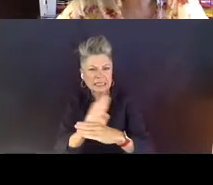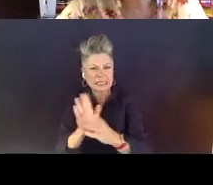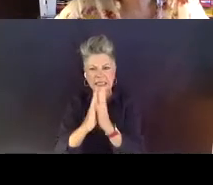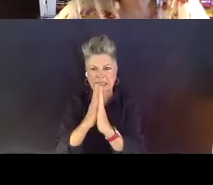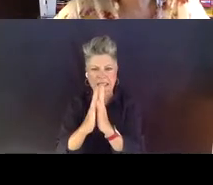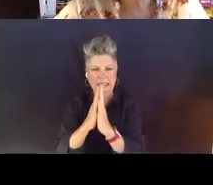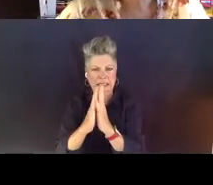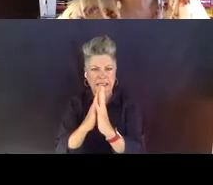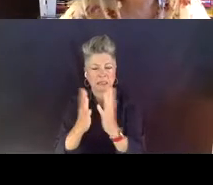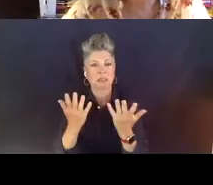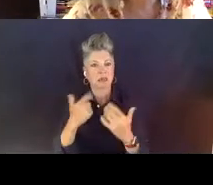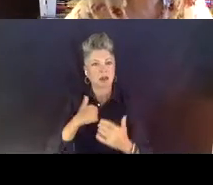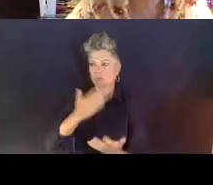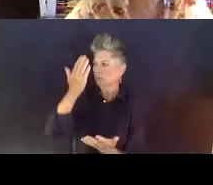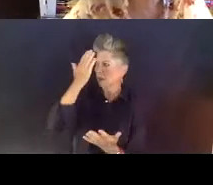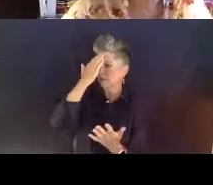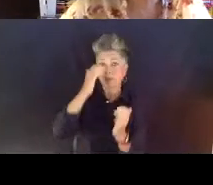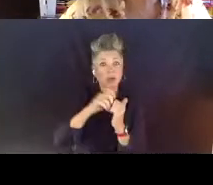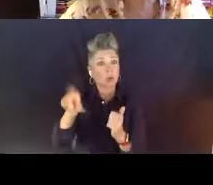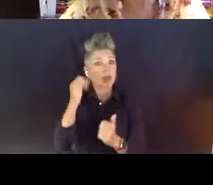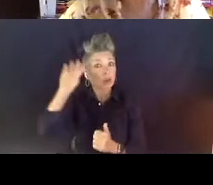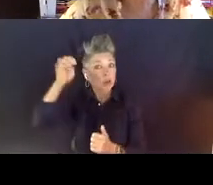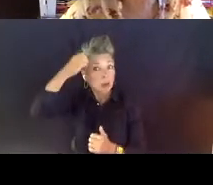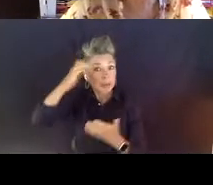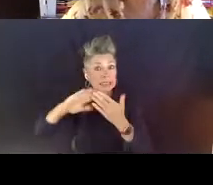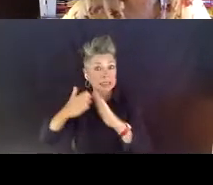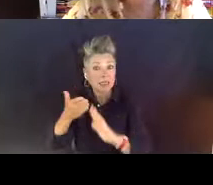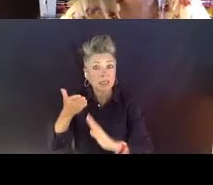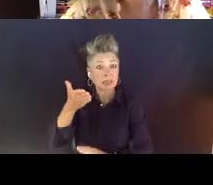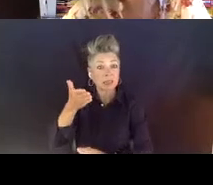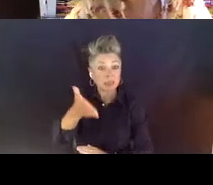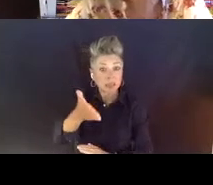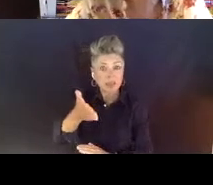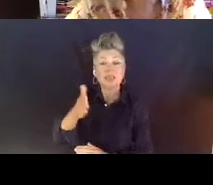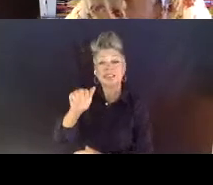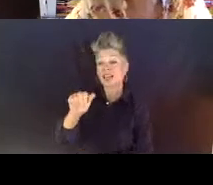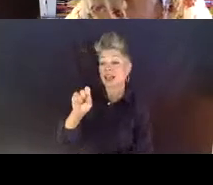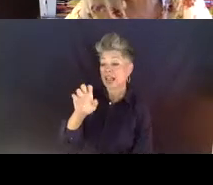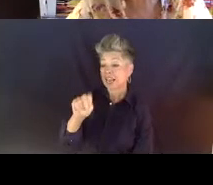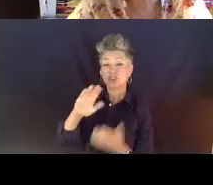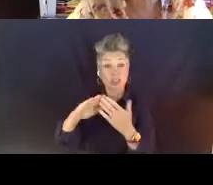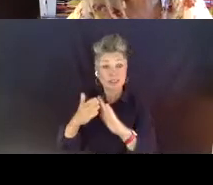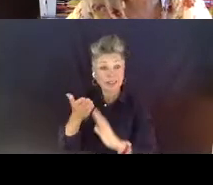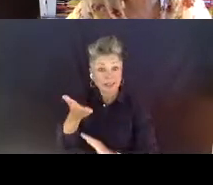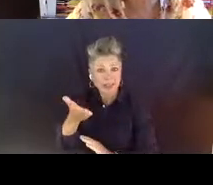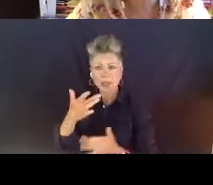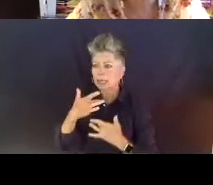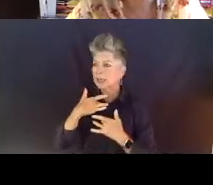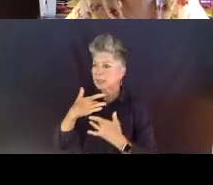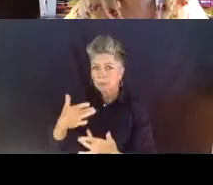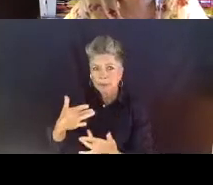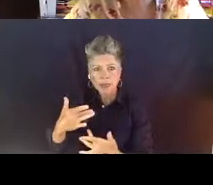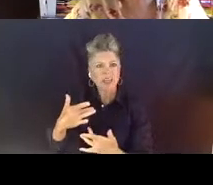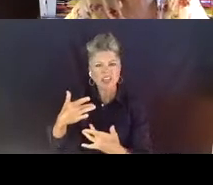I was familiar with other European cities, this is from Madrid, and Asian cities that typically accommodate